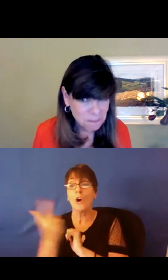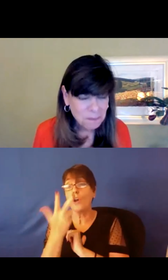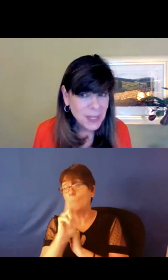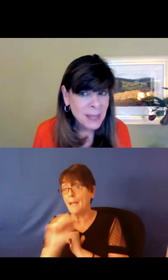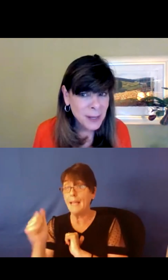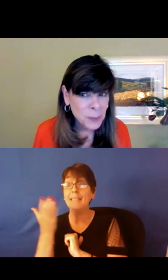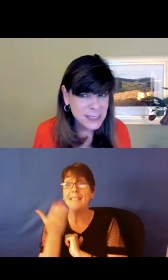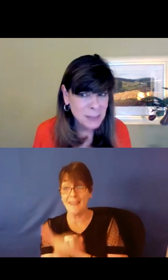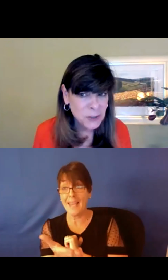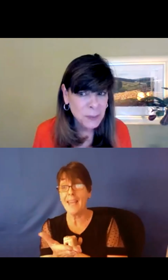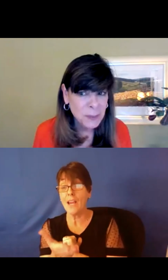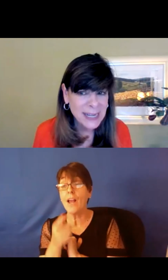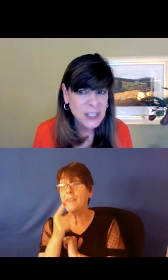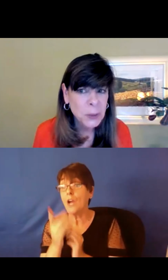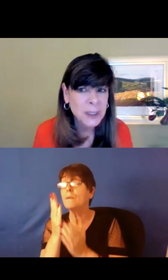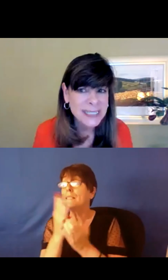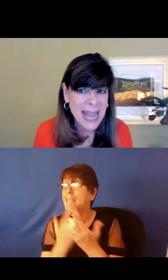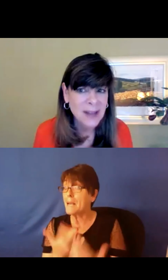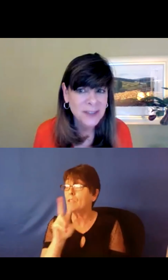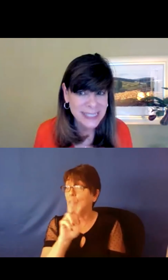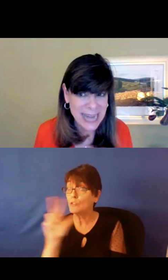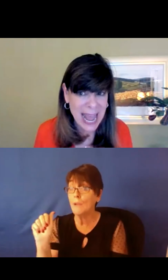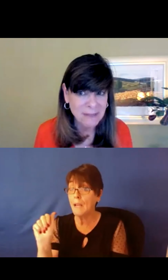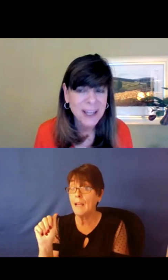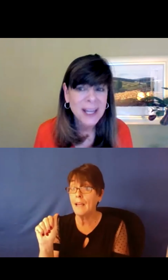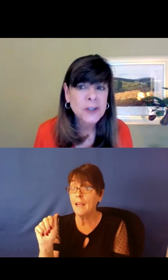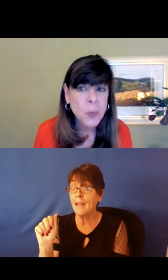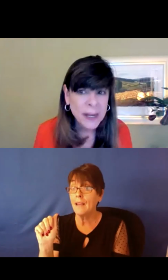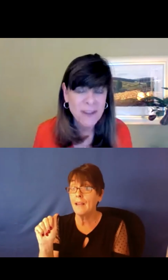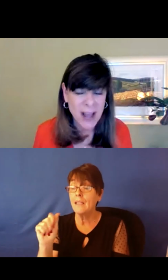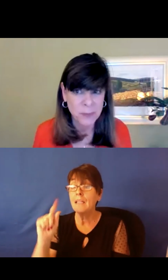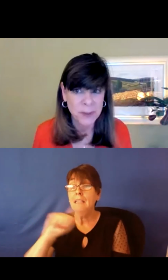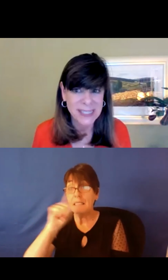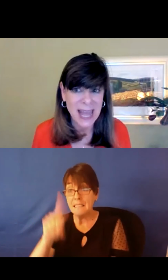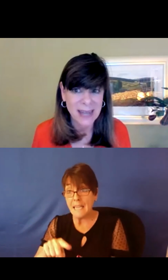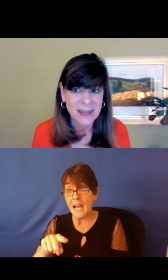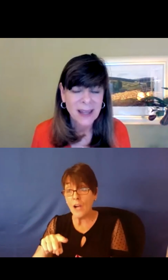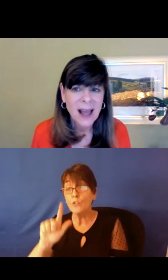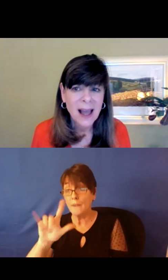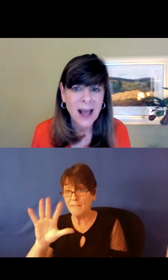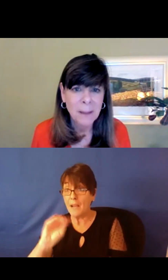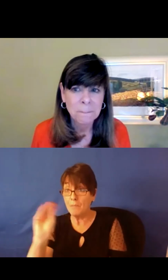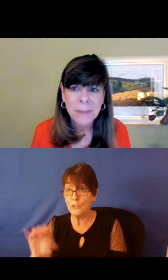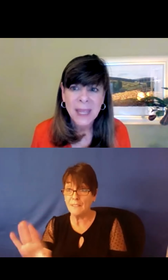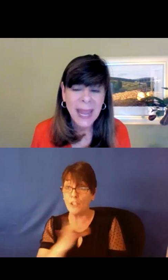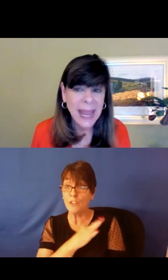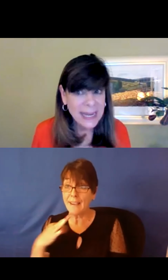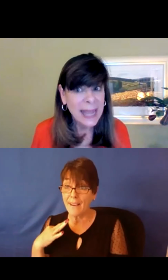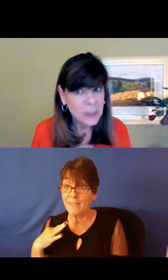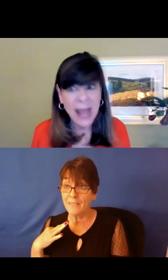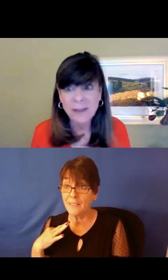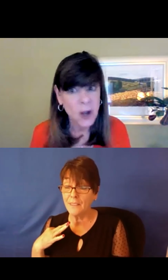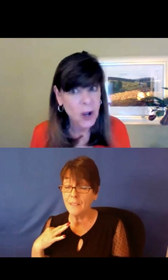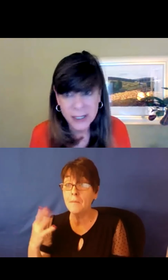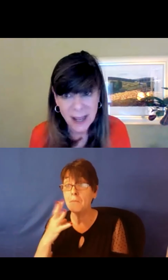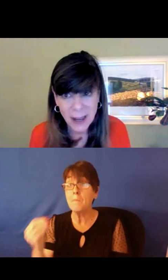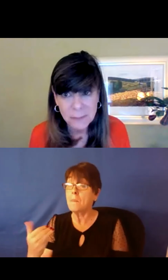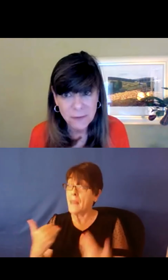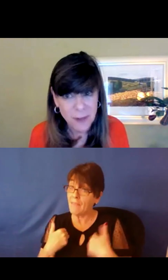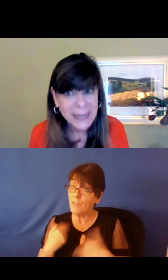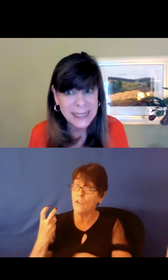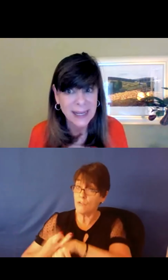there. There were some AAAs who were down staff 25%, and we're having a